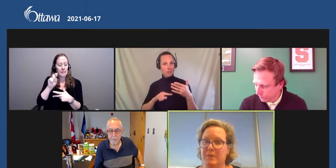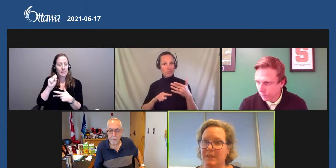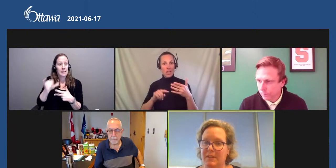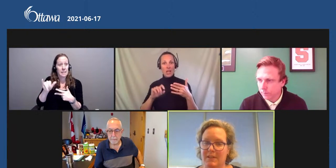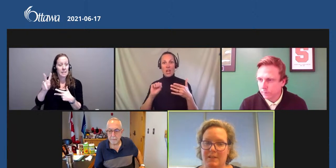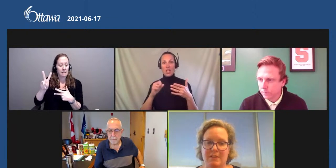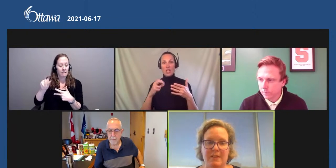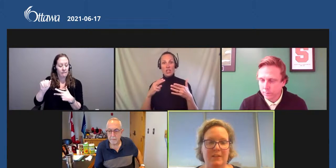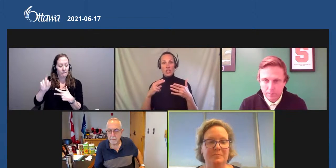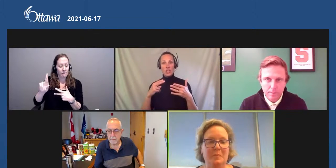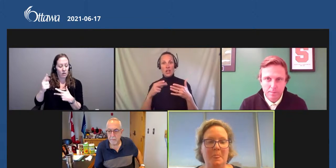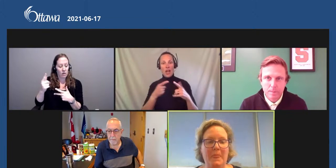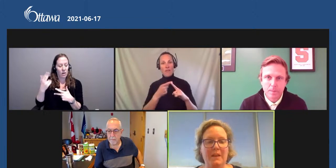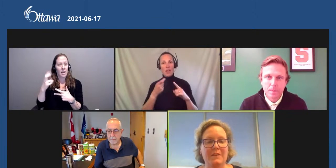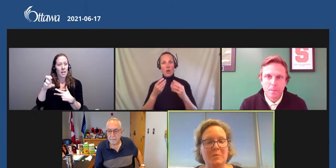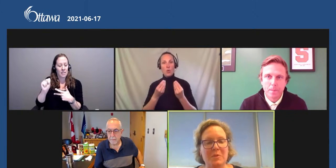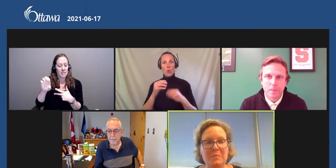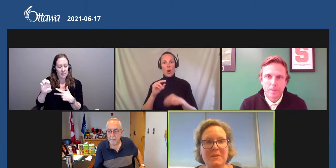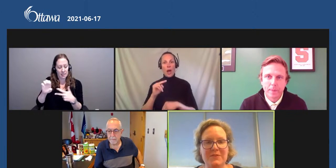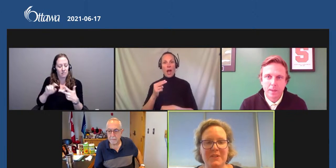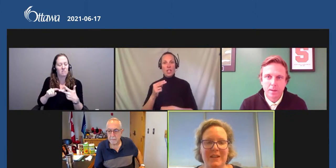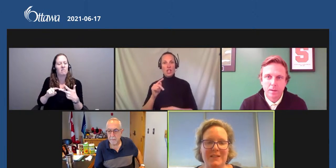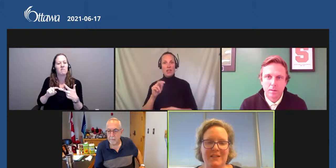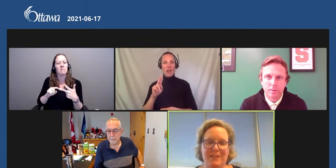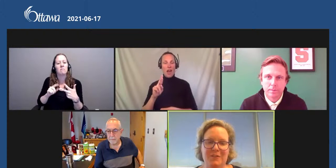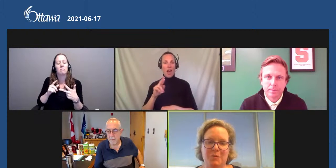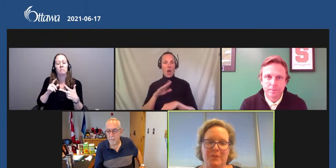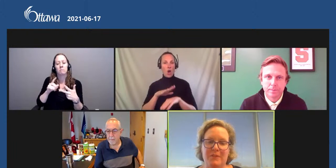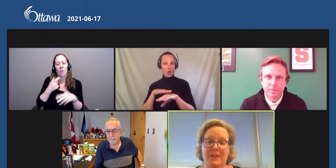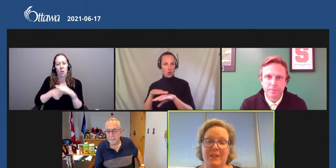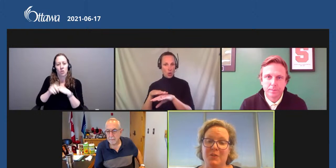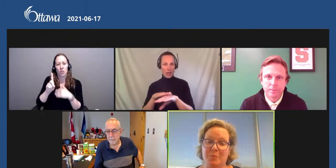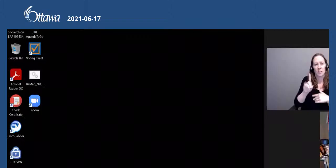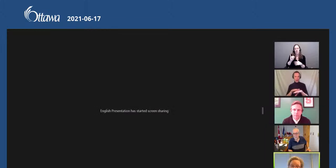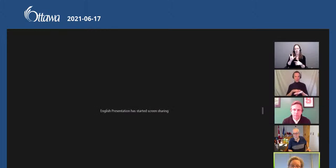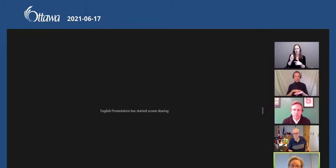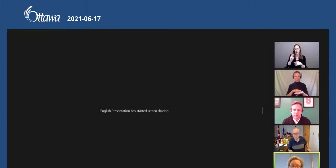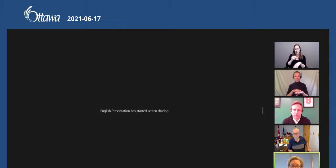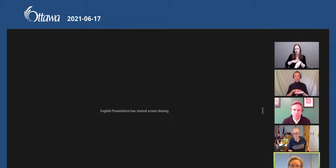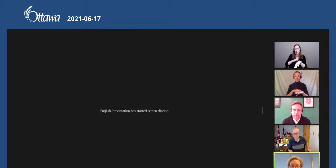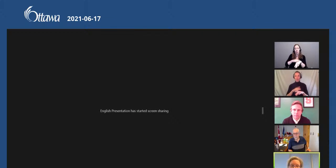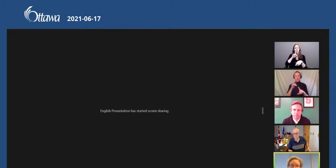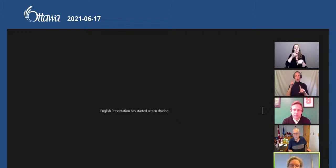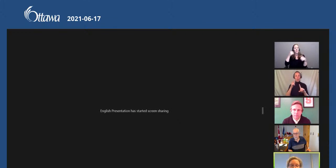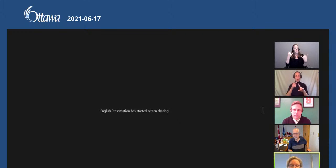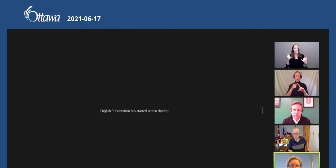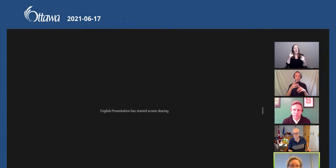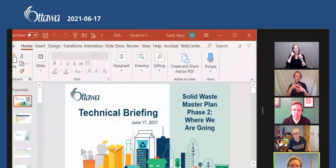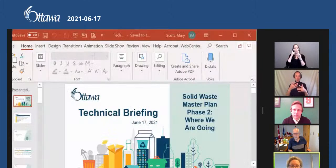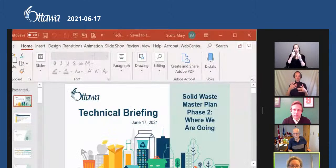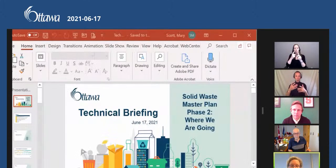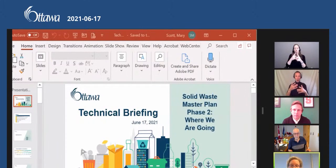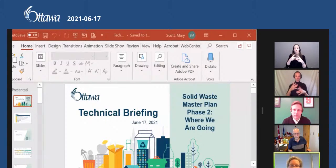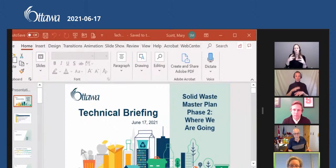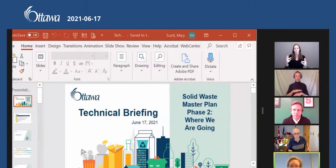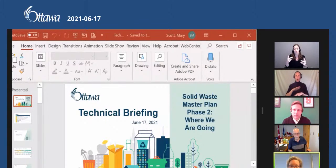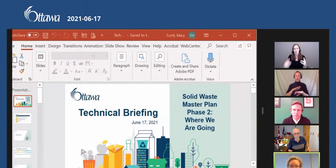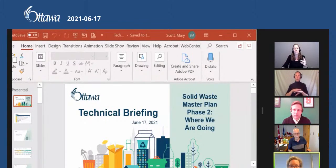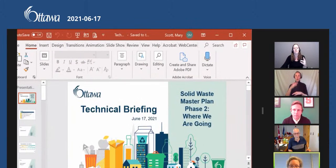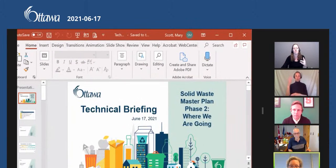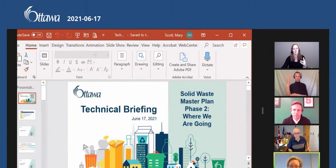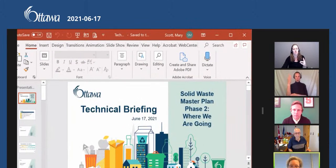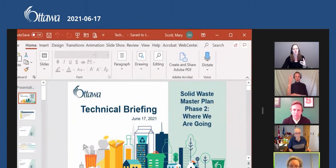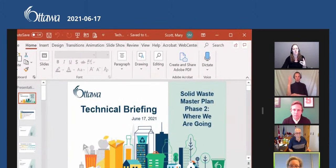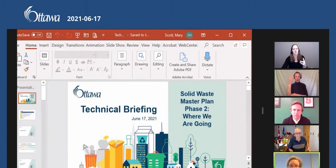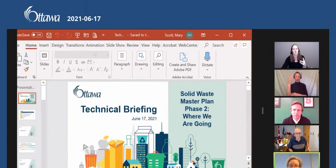Lead with Dilling Consulting. The purpose of today's technical briefing is to brief members of Council on the Phase 2 Solid Waste Master